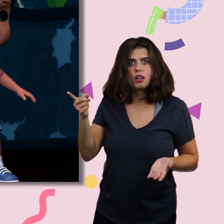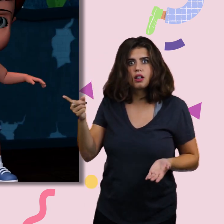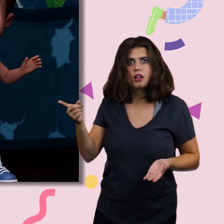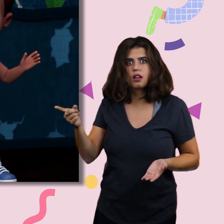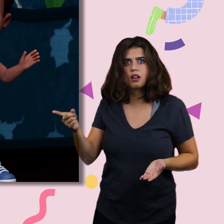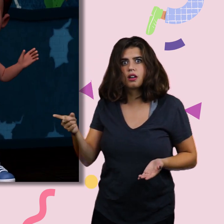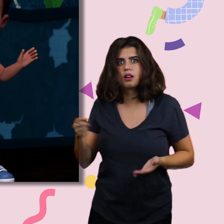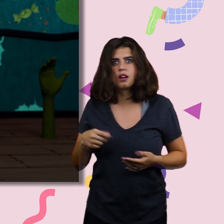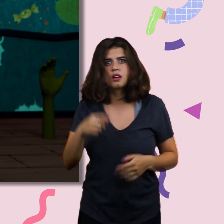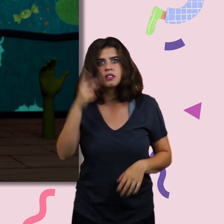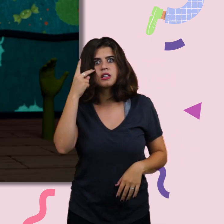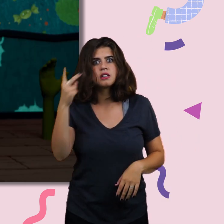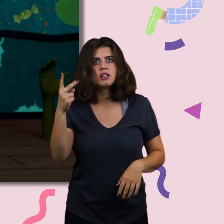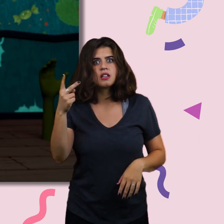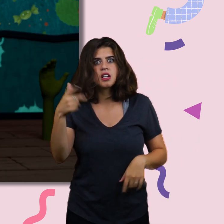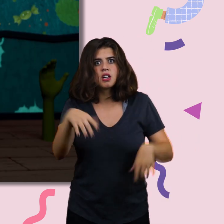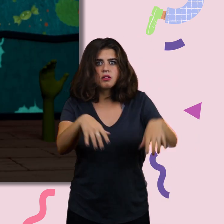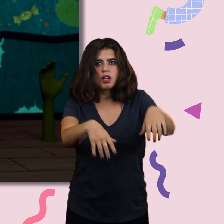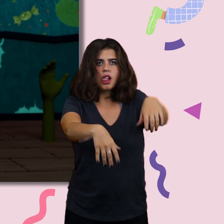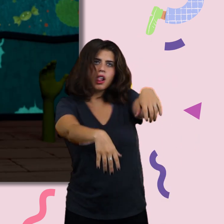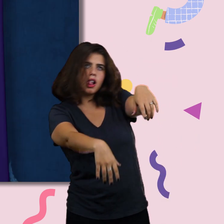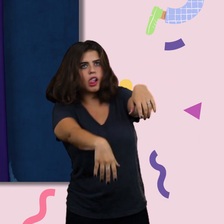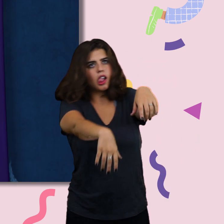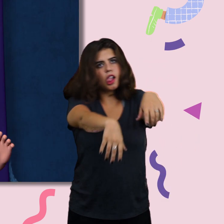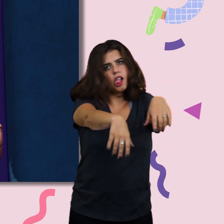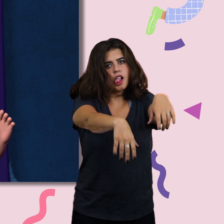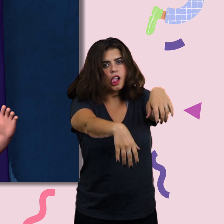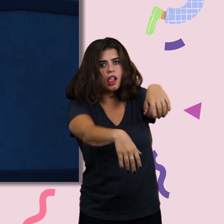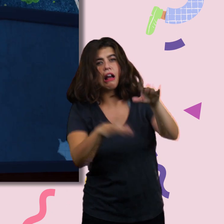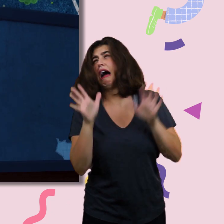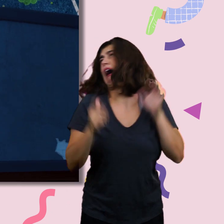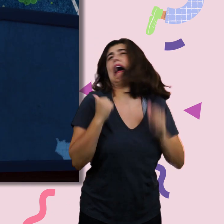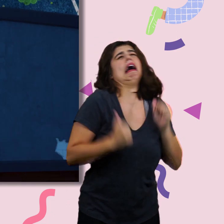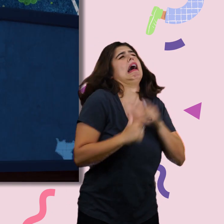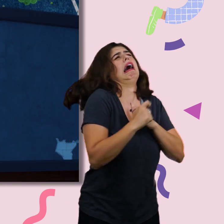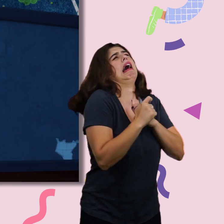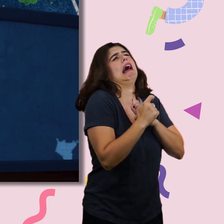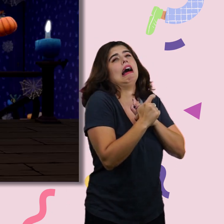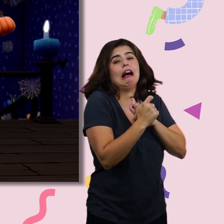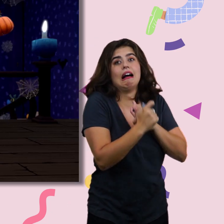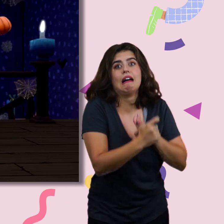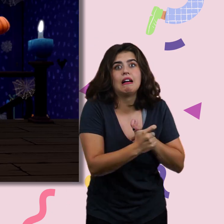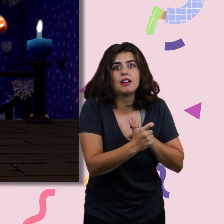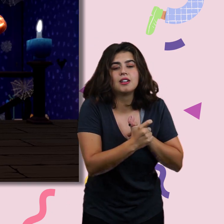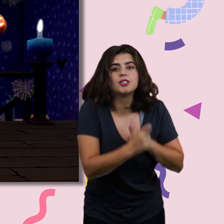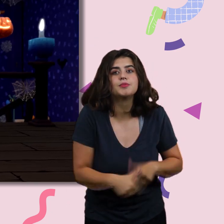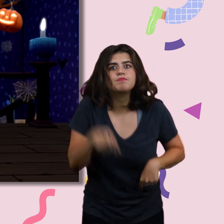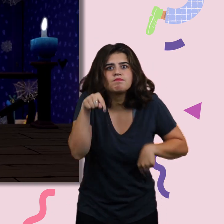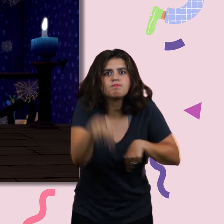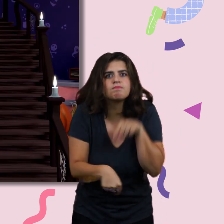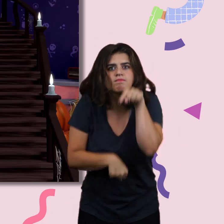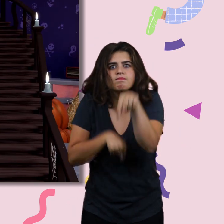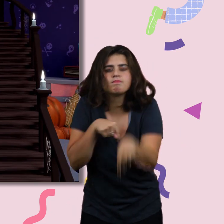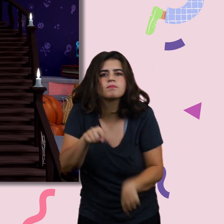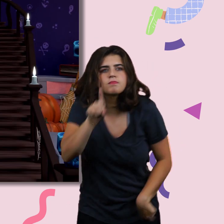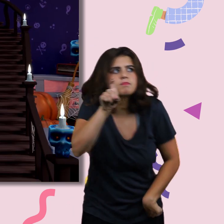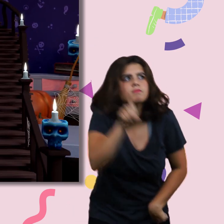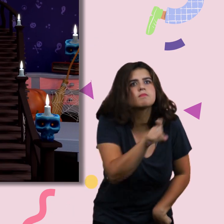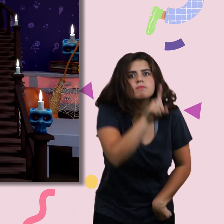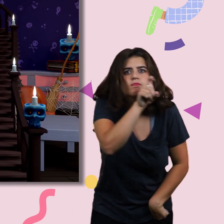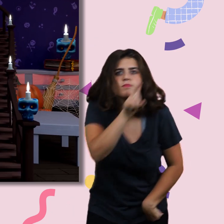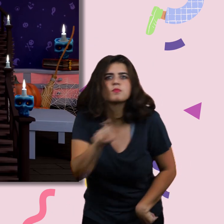see? I see a zombie. Run! Tip tap, here we